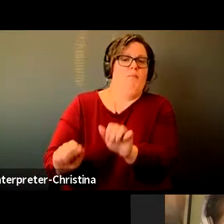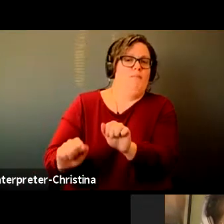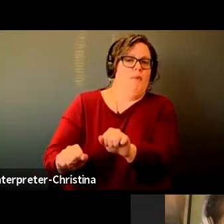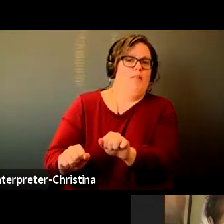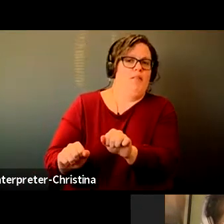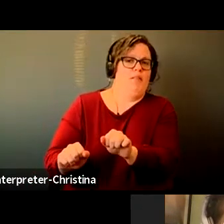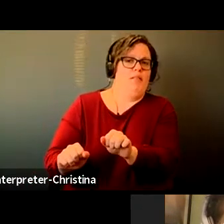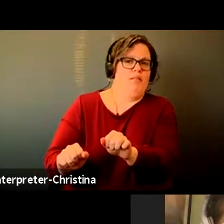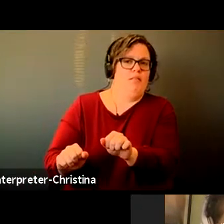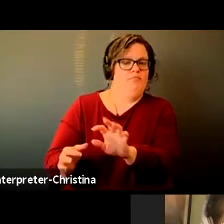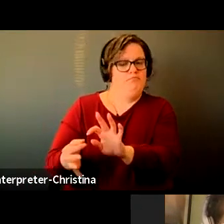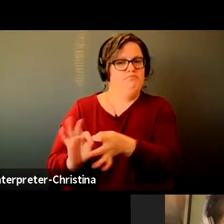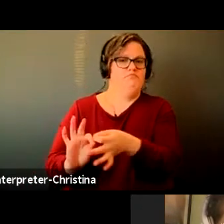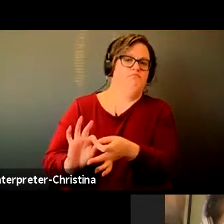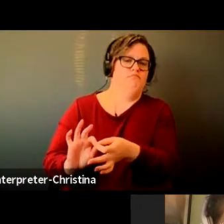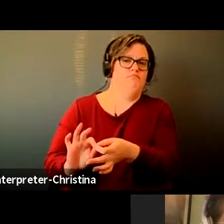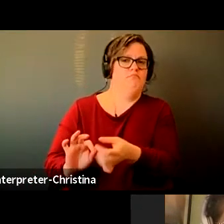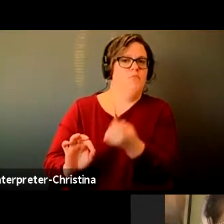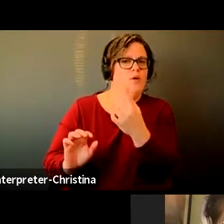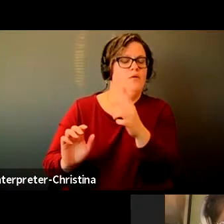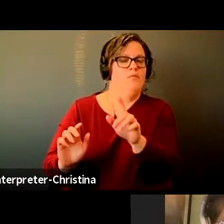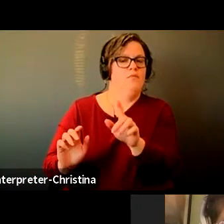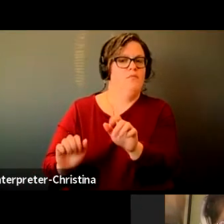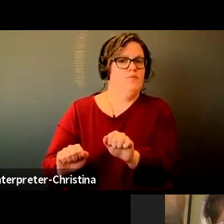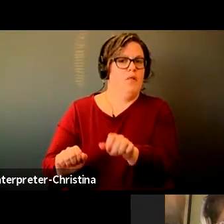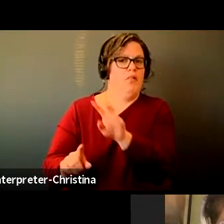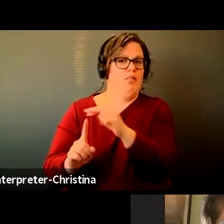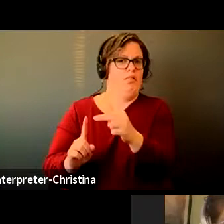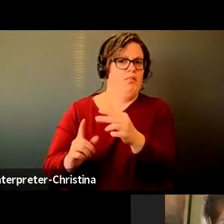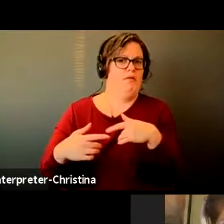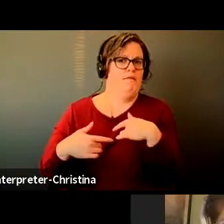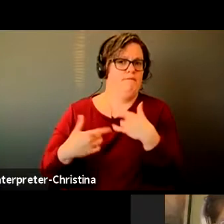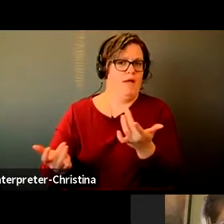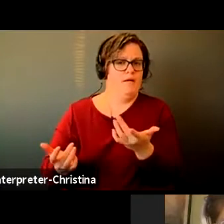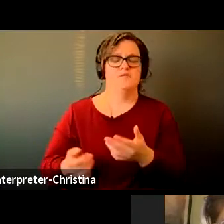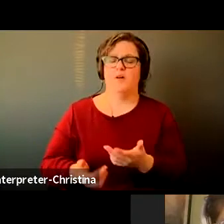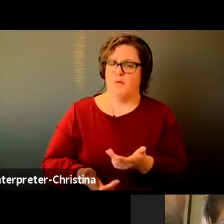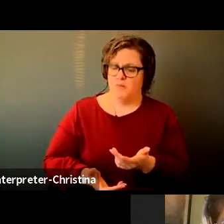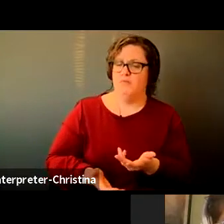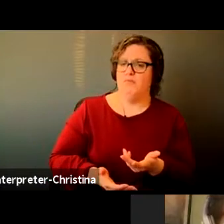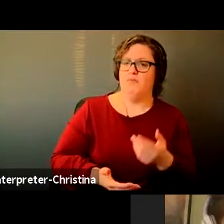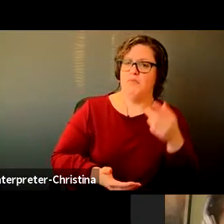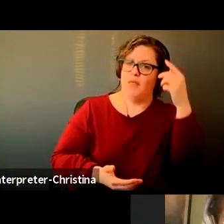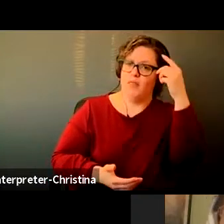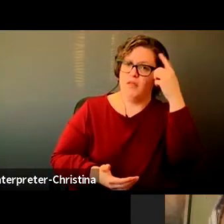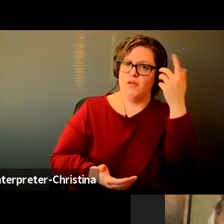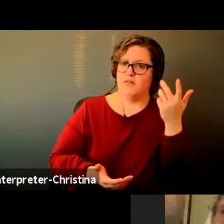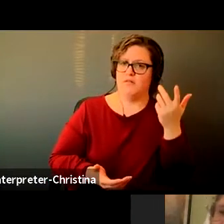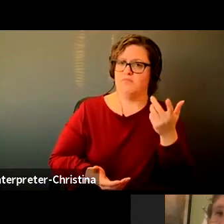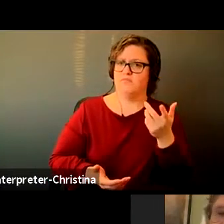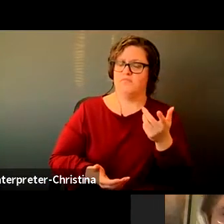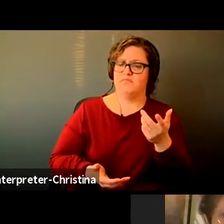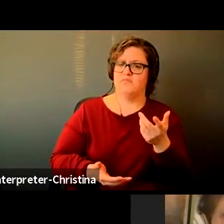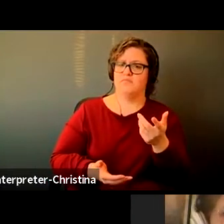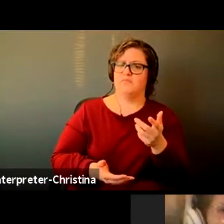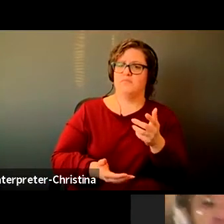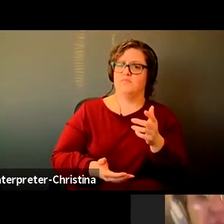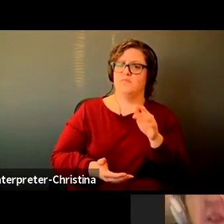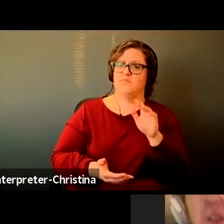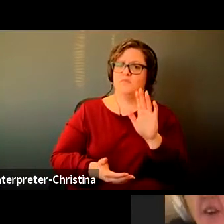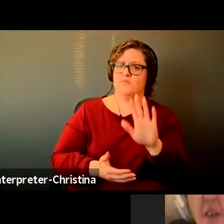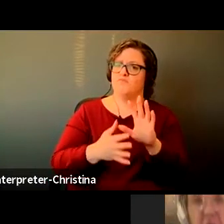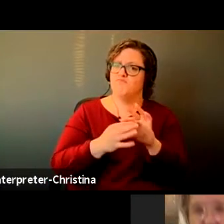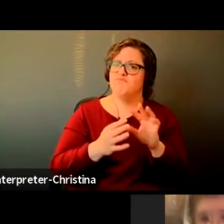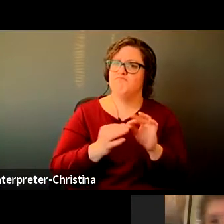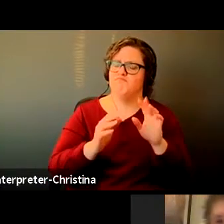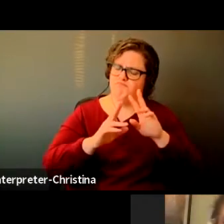sort of reading of events. And so I think there's something kind of really beautiful about these questions, or about like,